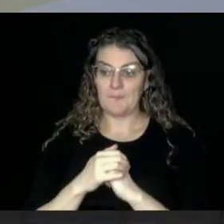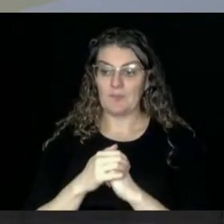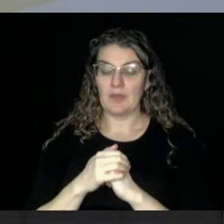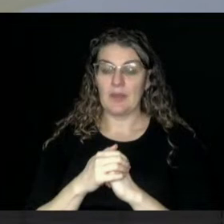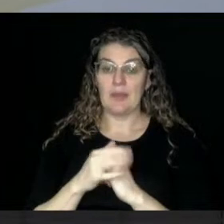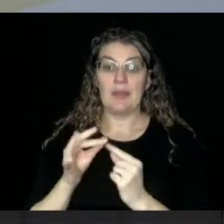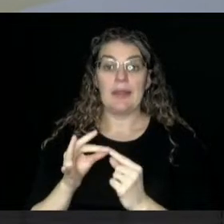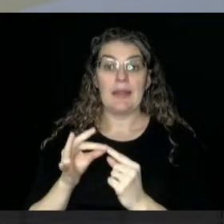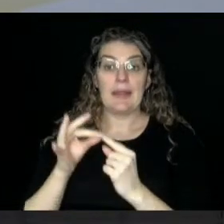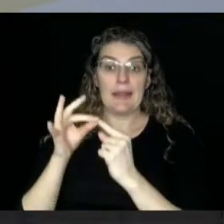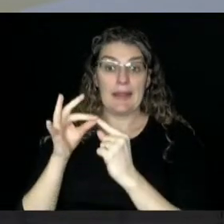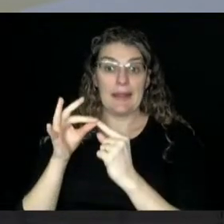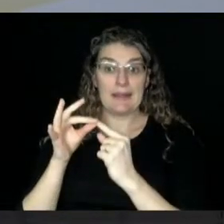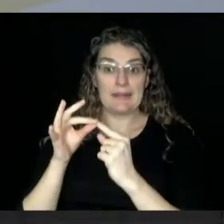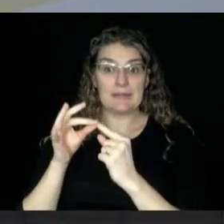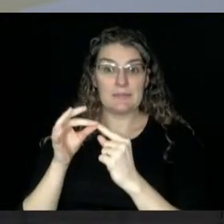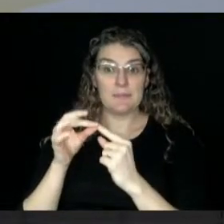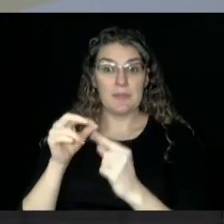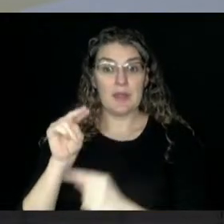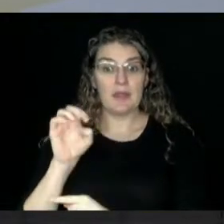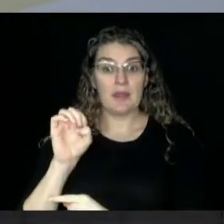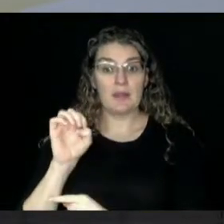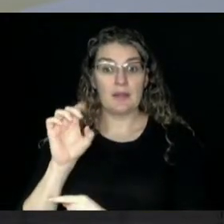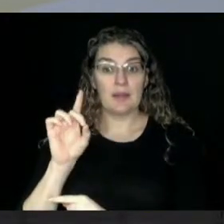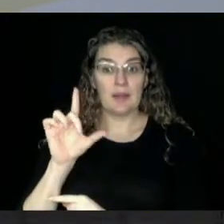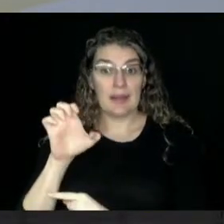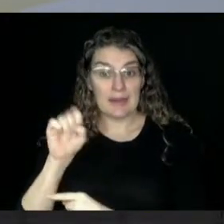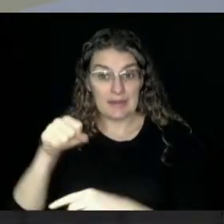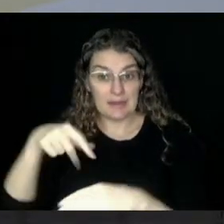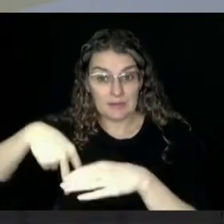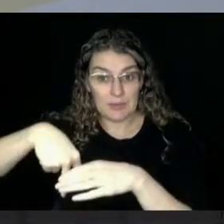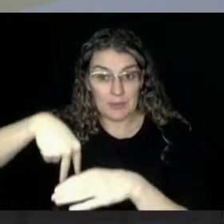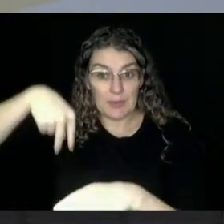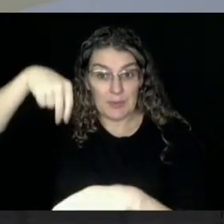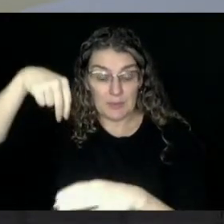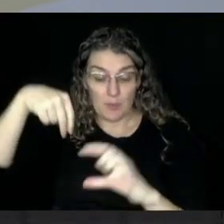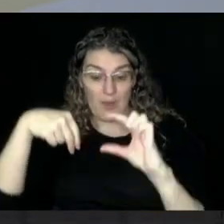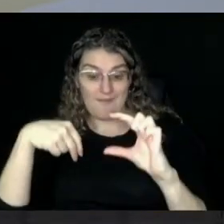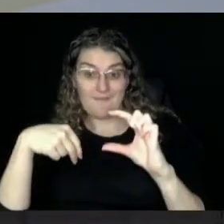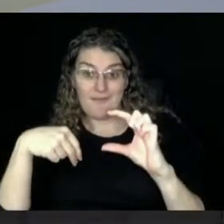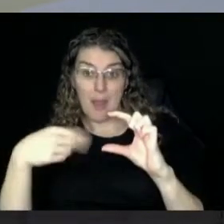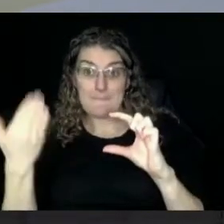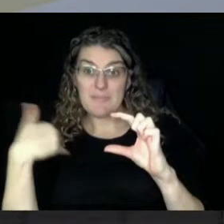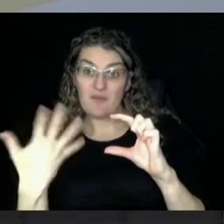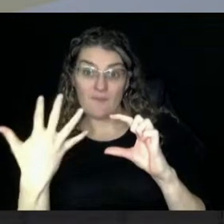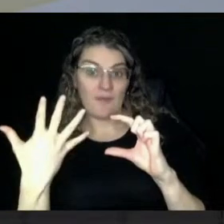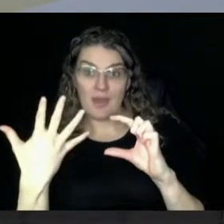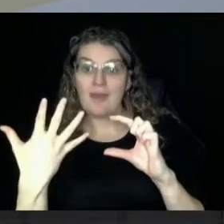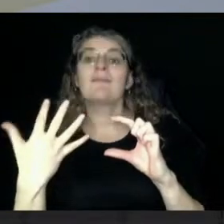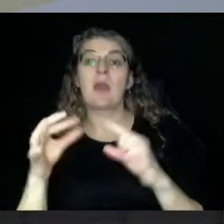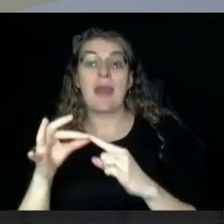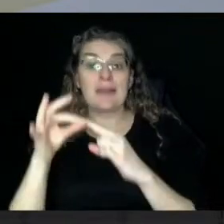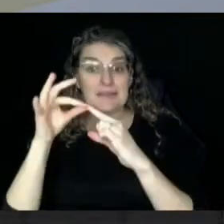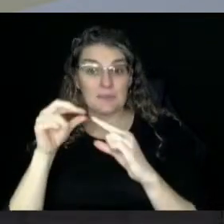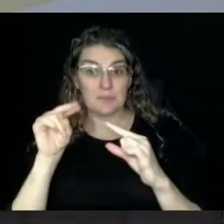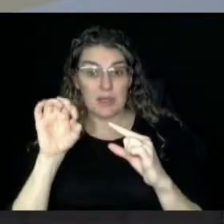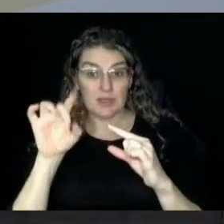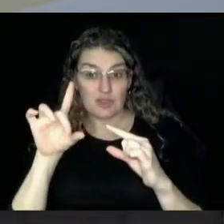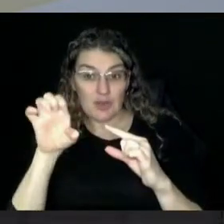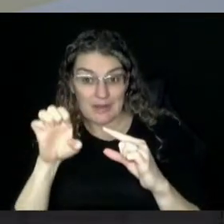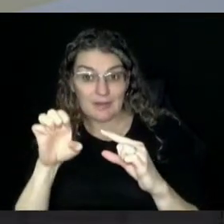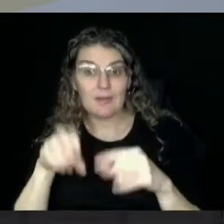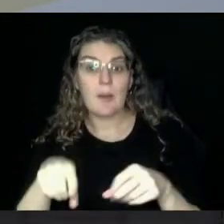special syringes allowing us to get 6 doses of the Pfizer vaccine out of the vials instead of 5 have started to arrive as